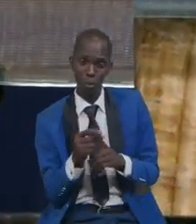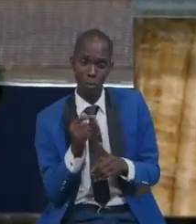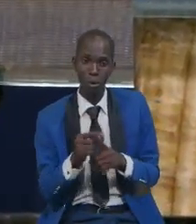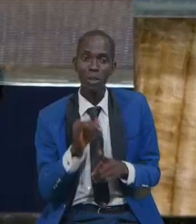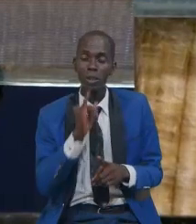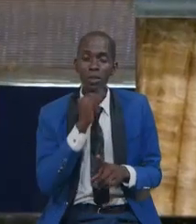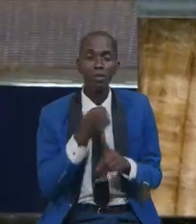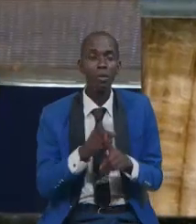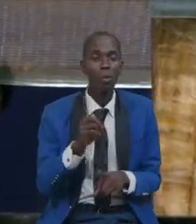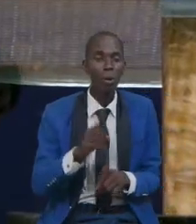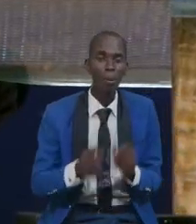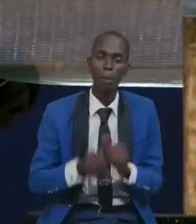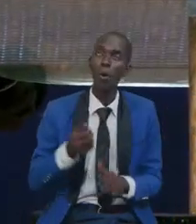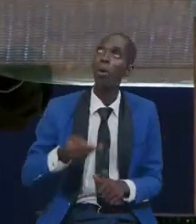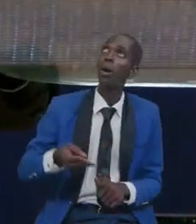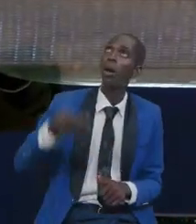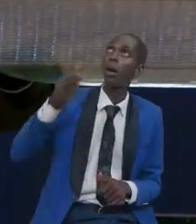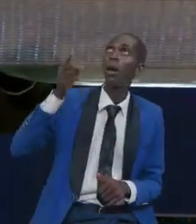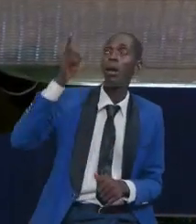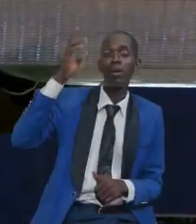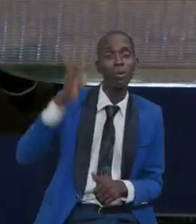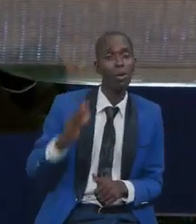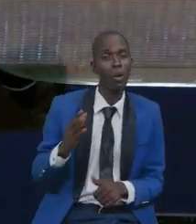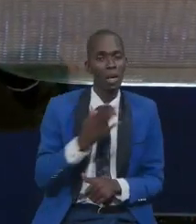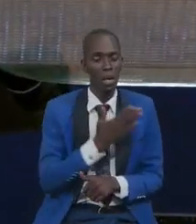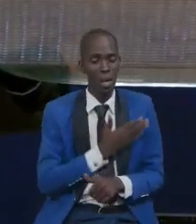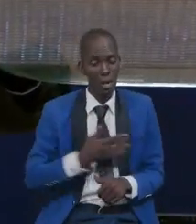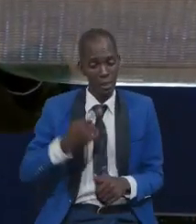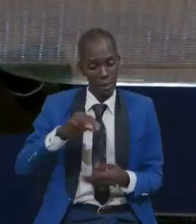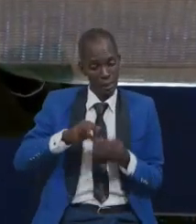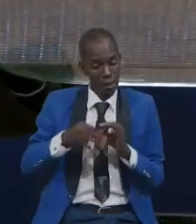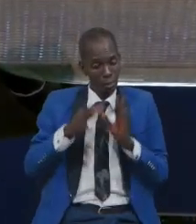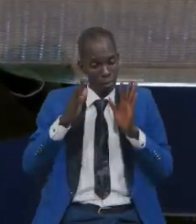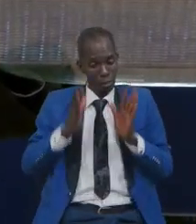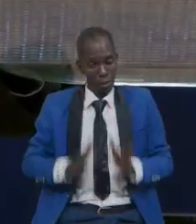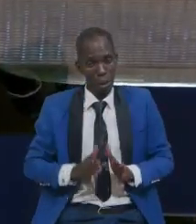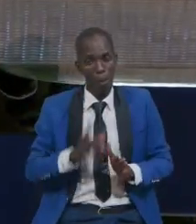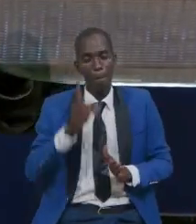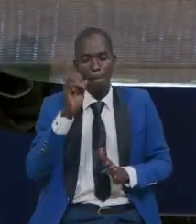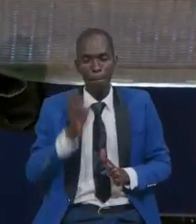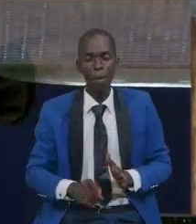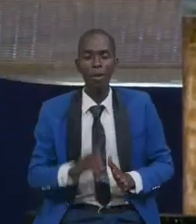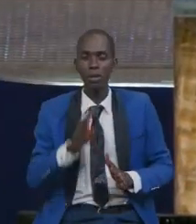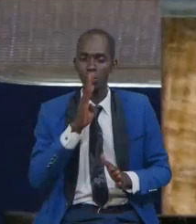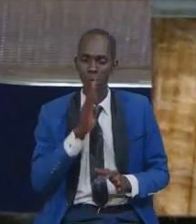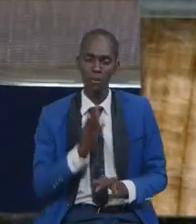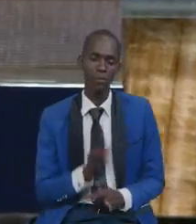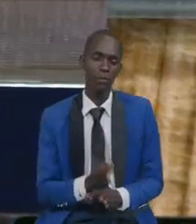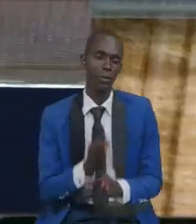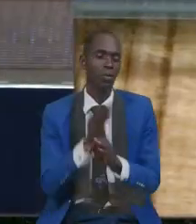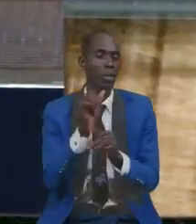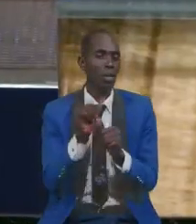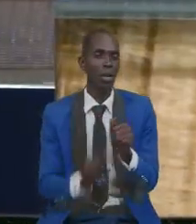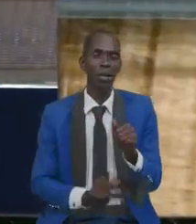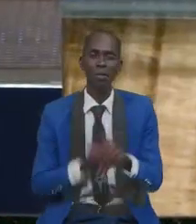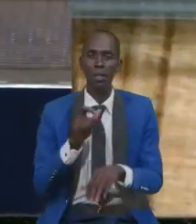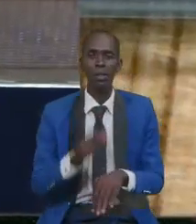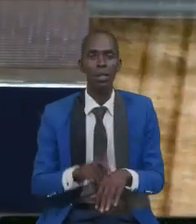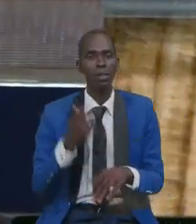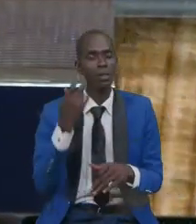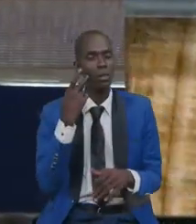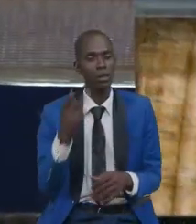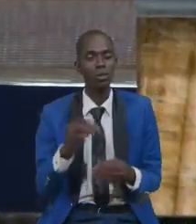the Most High, and the interpreter must be faithful every time. Look at number two,